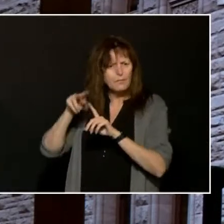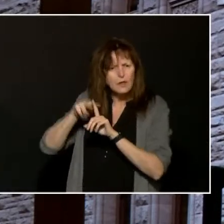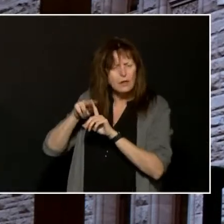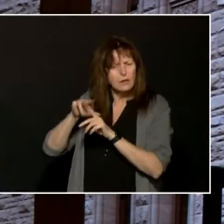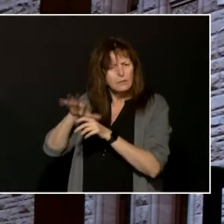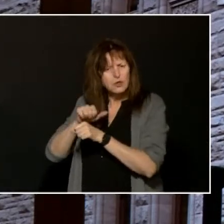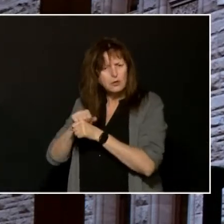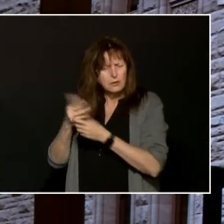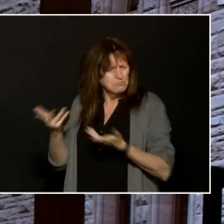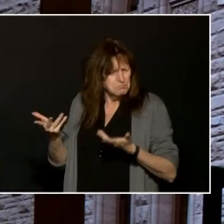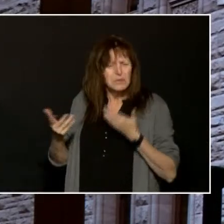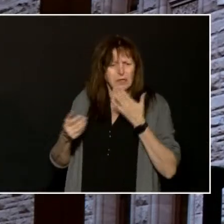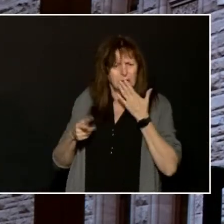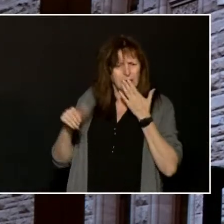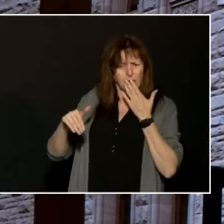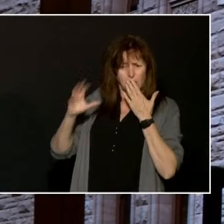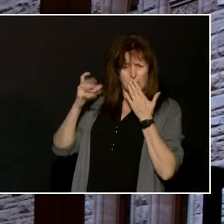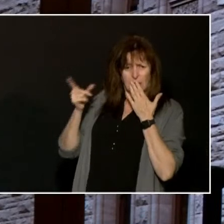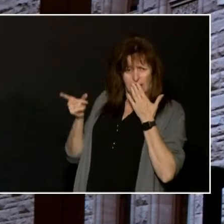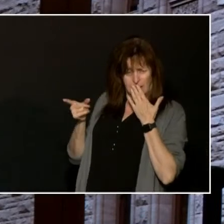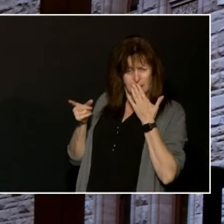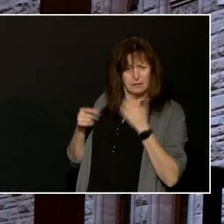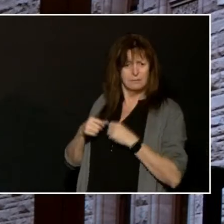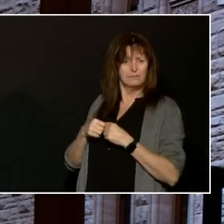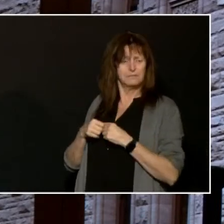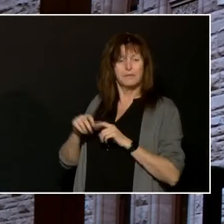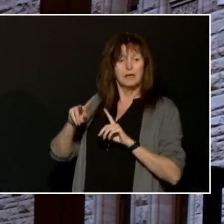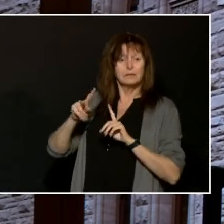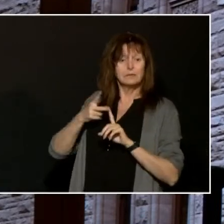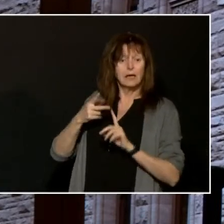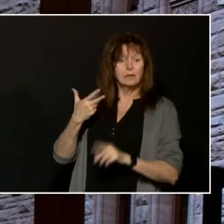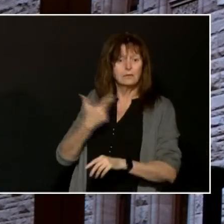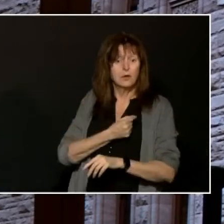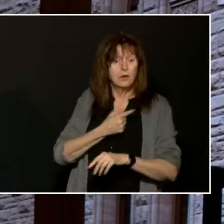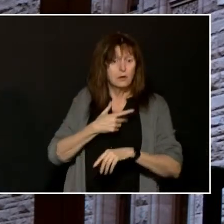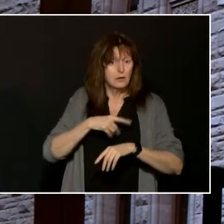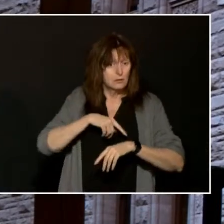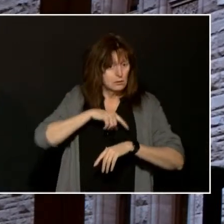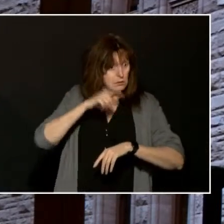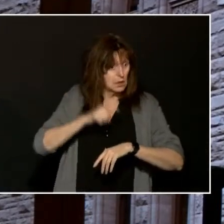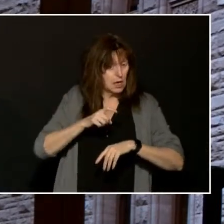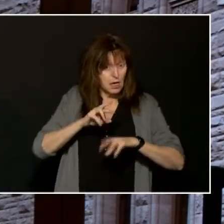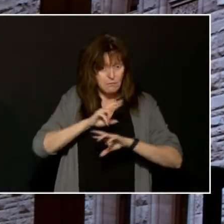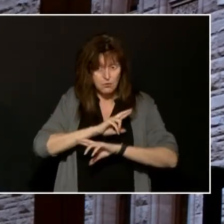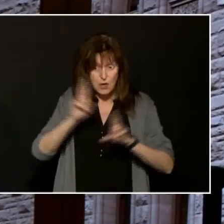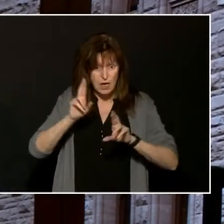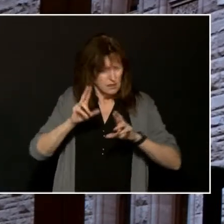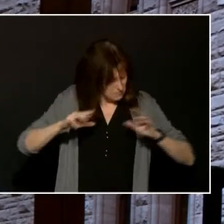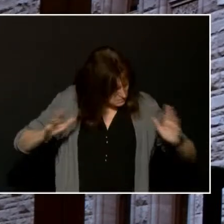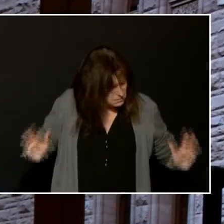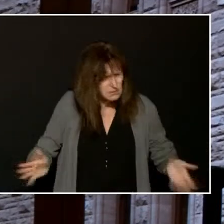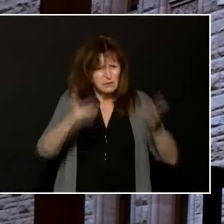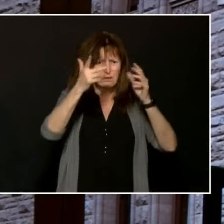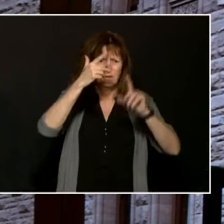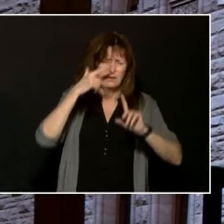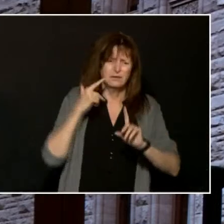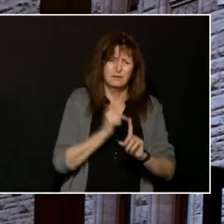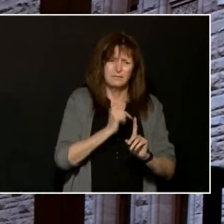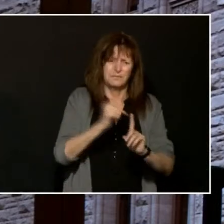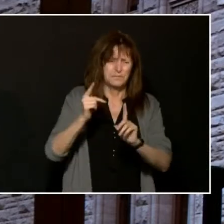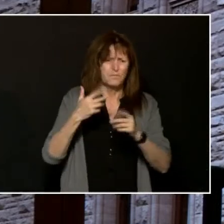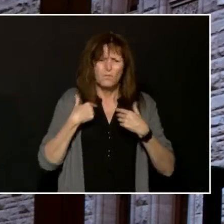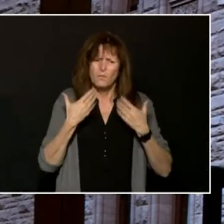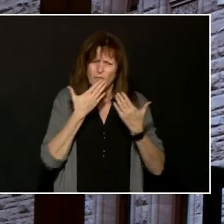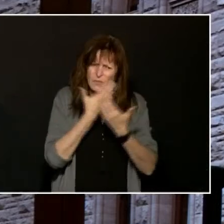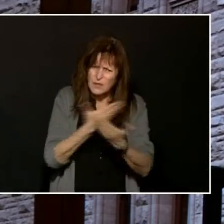dose turn comes, be ready to step up and take that. And so we're thankful for all the work that everybody is